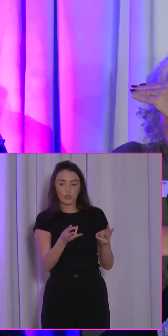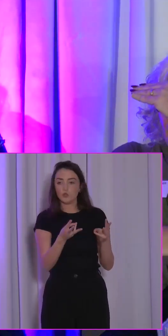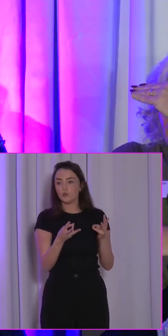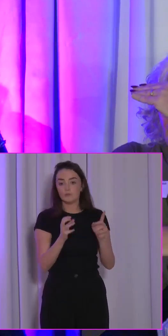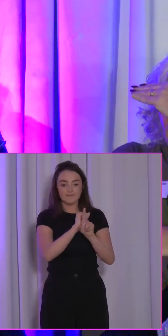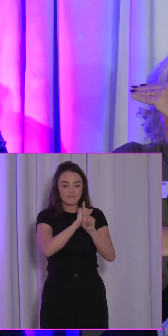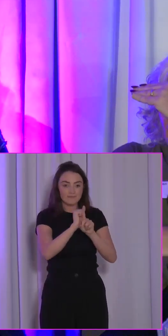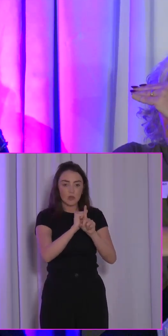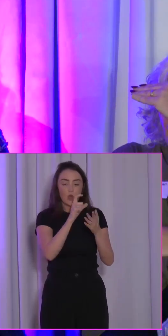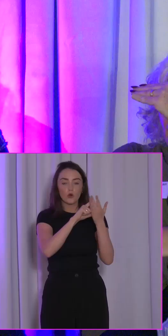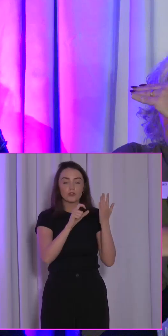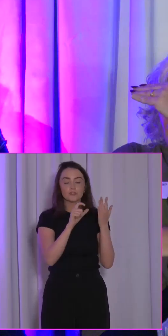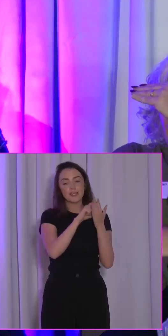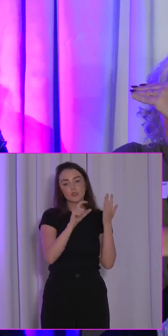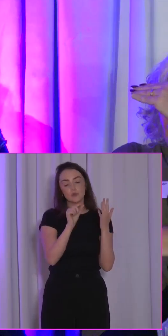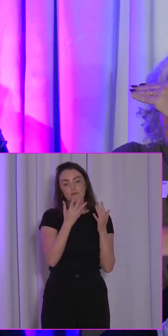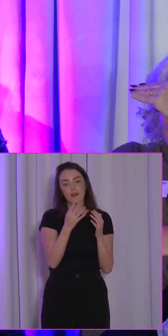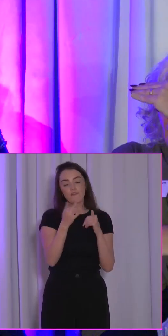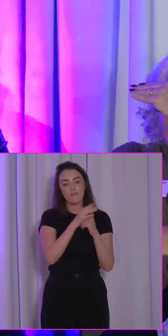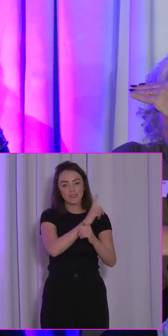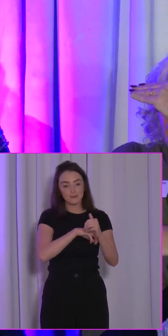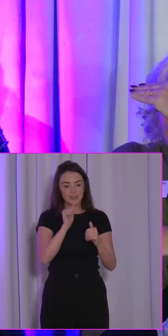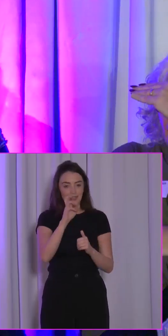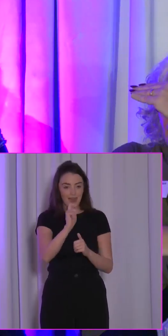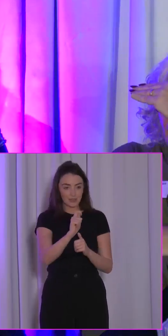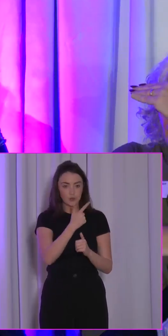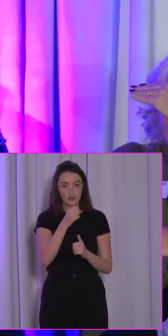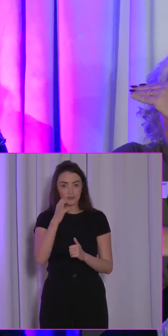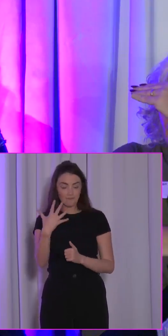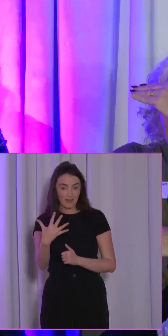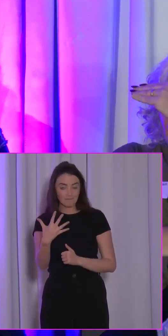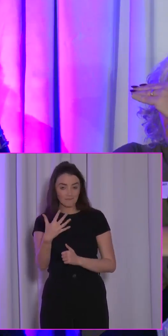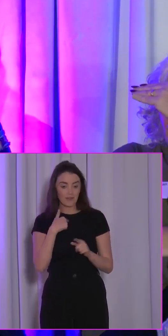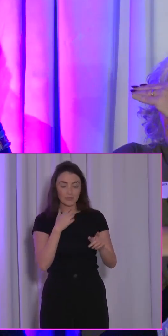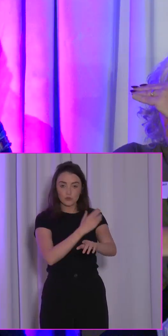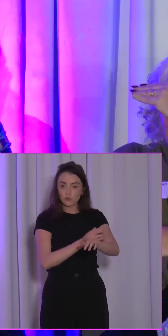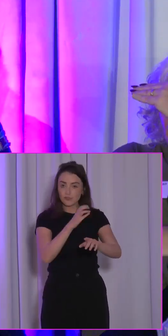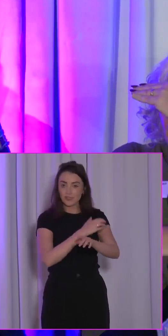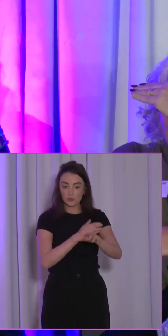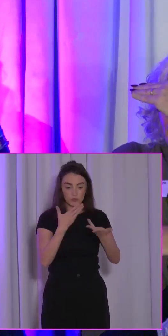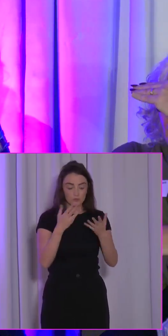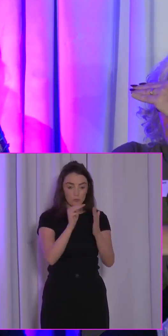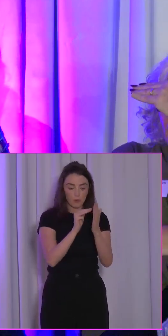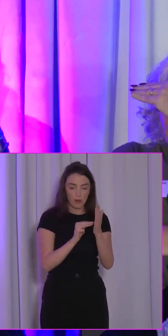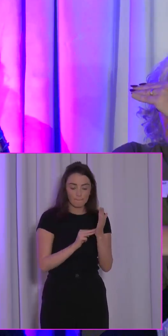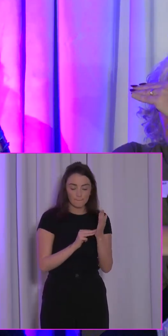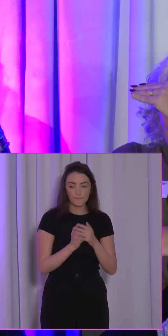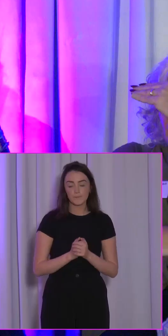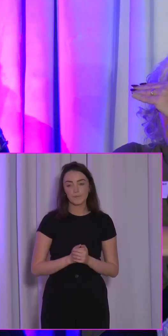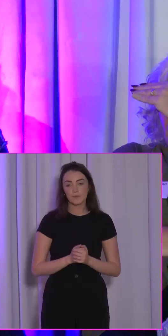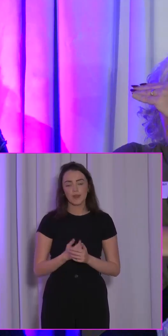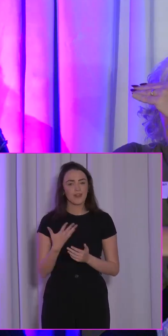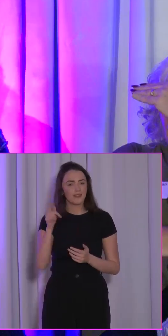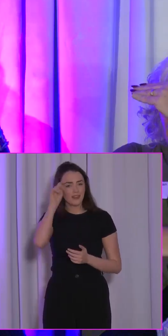public under Section 25 of the Disability Act 2005. That's an ongoing rolling programme. I currently have